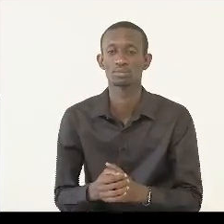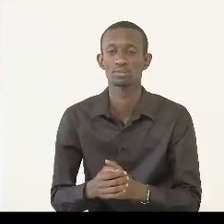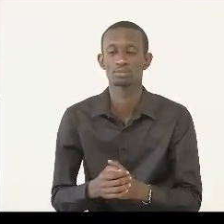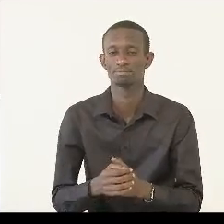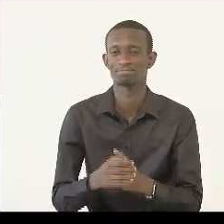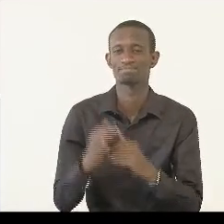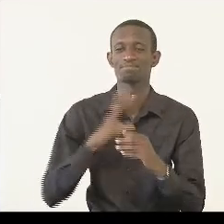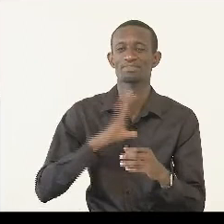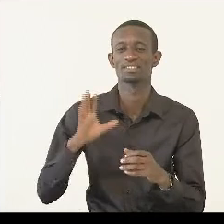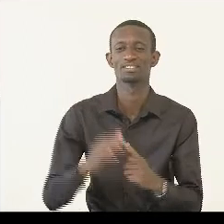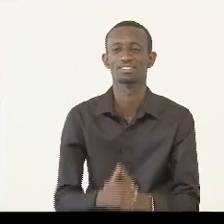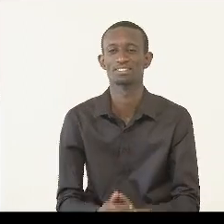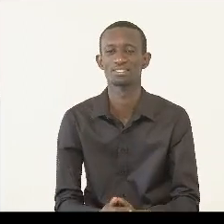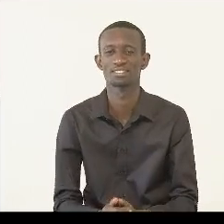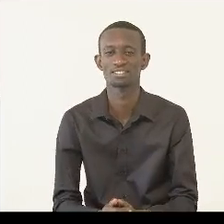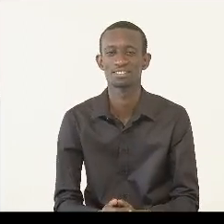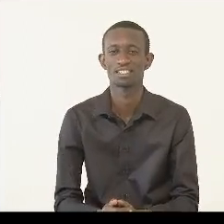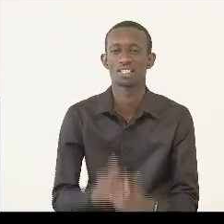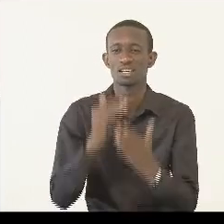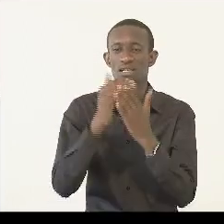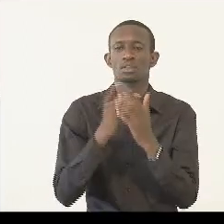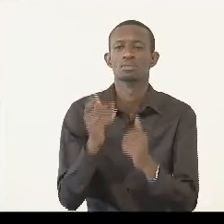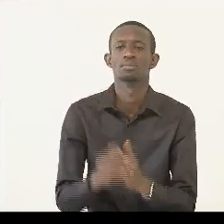Finally, the last slide.